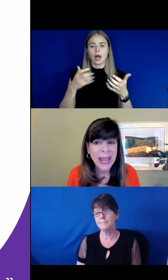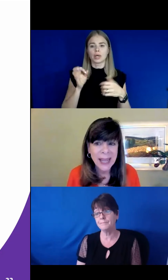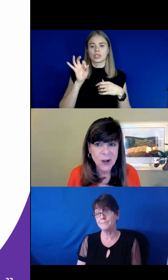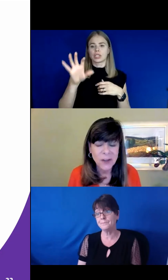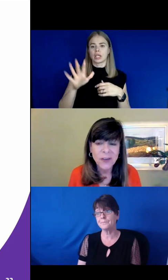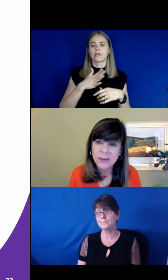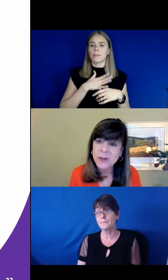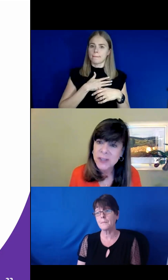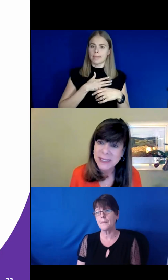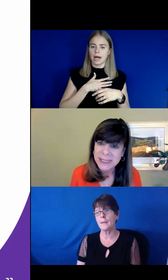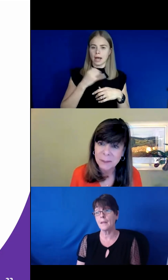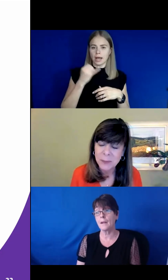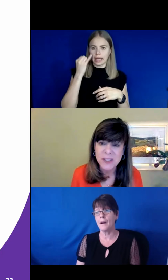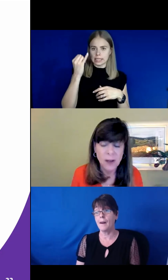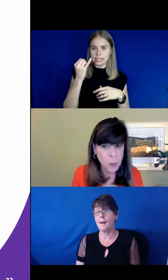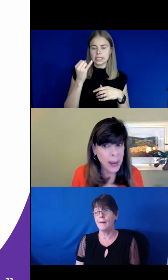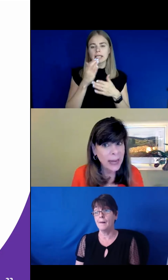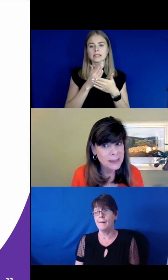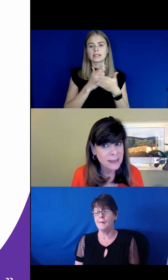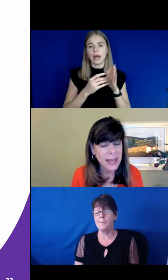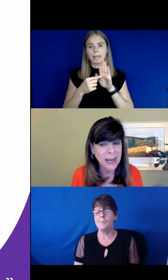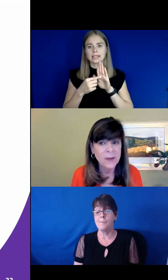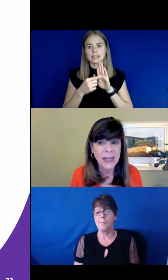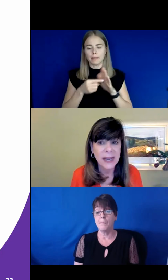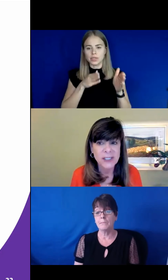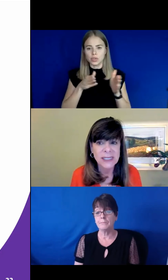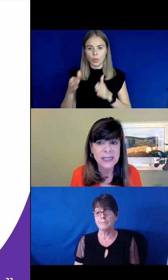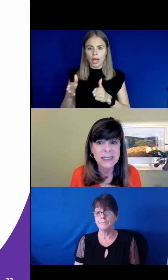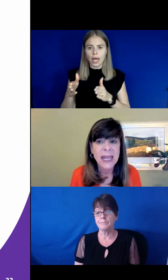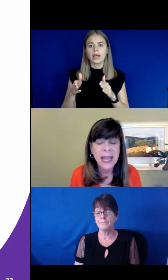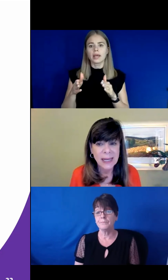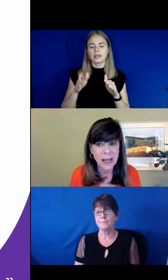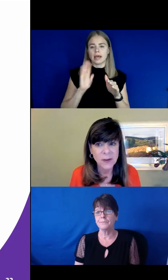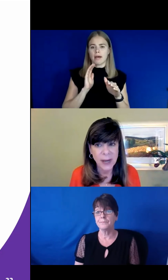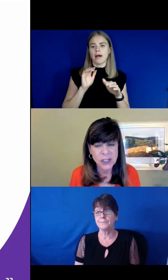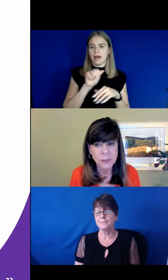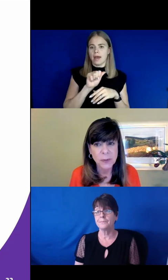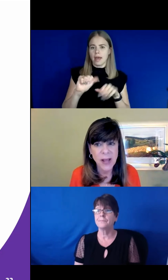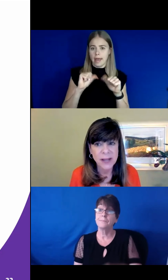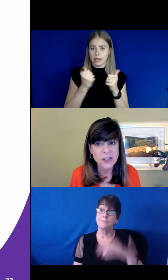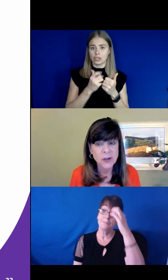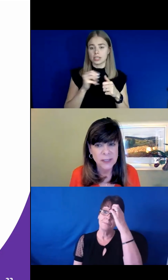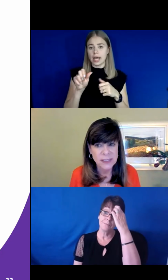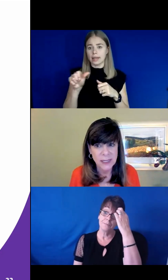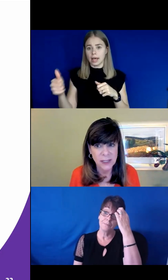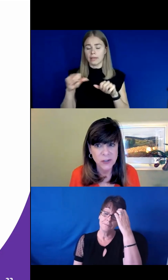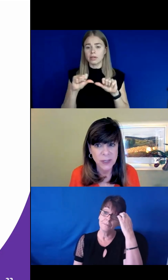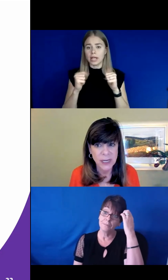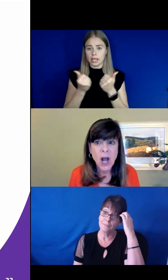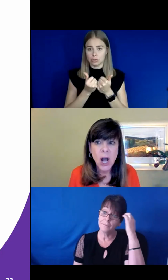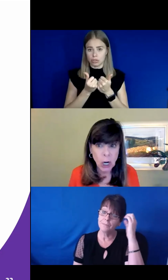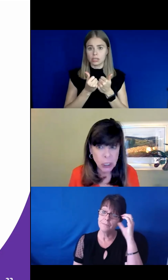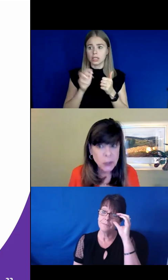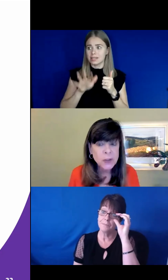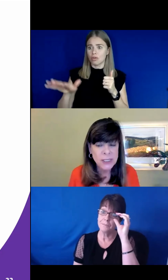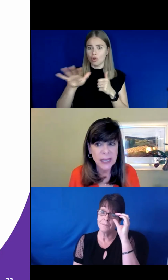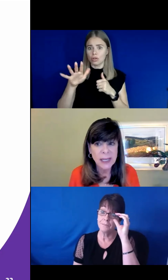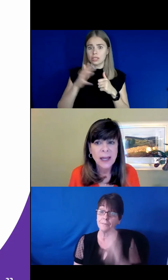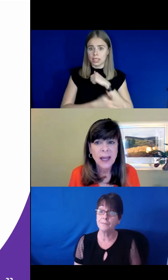ball and also give you some examples of ways that area agencies and other aging providers across the country